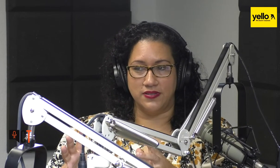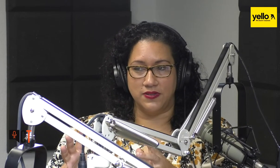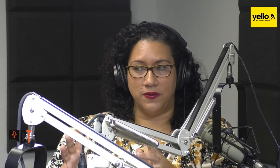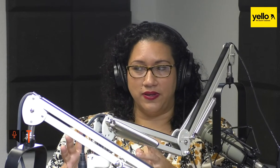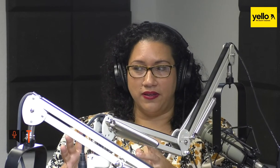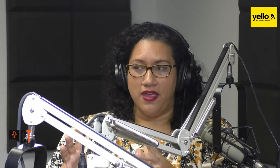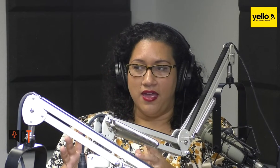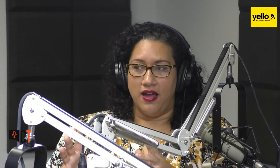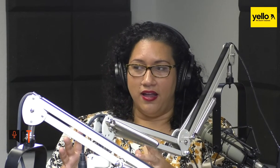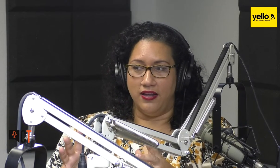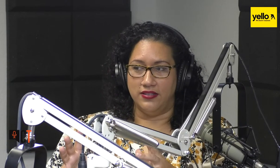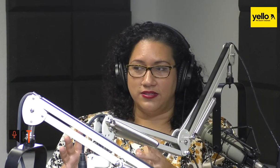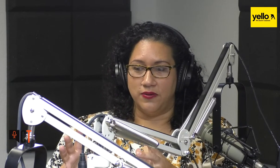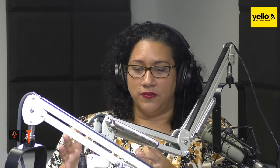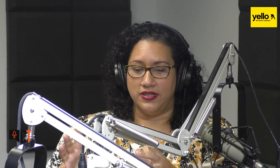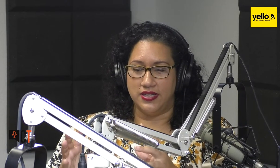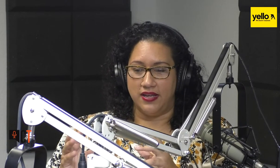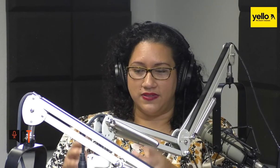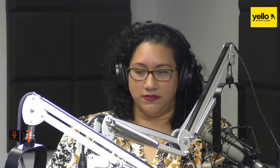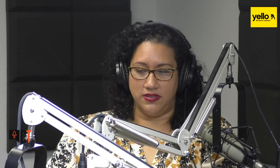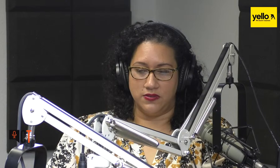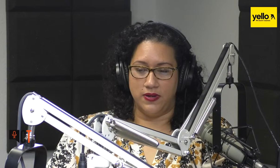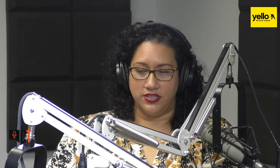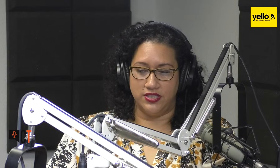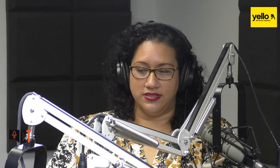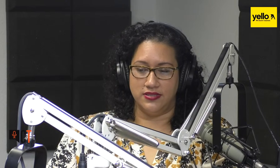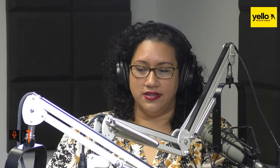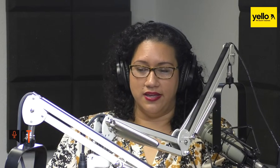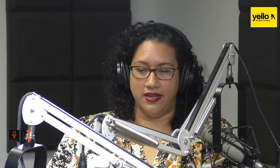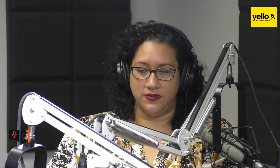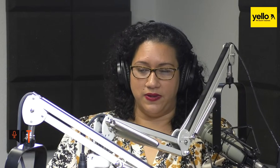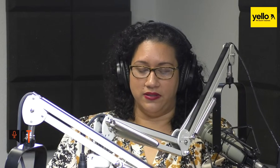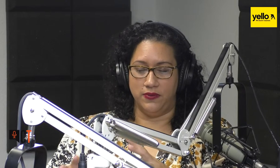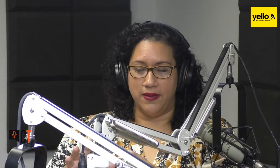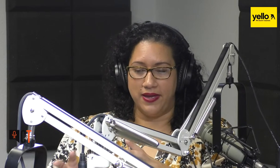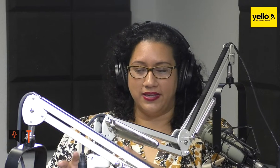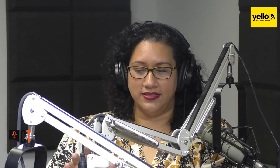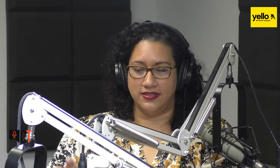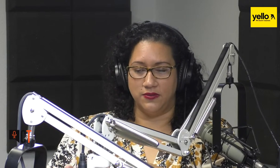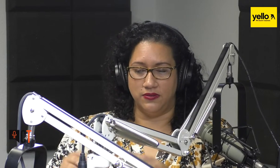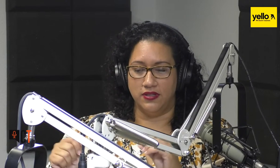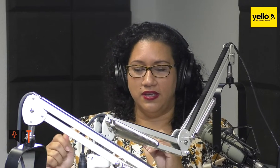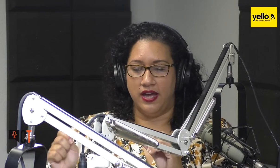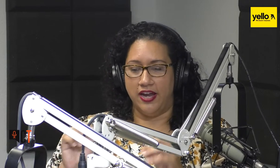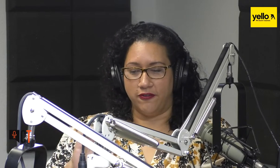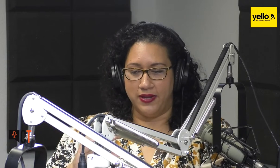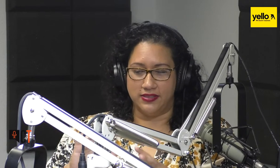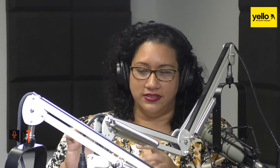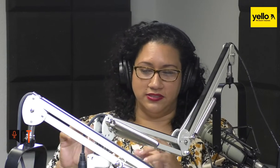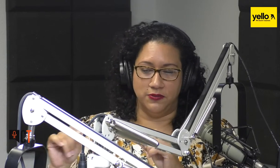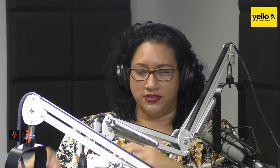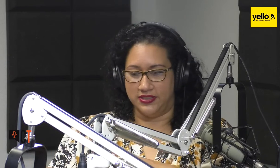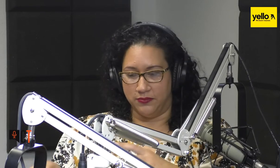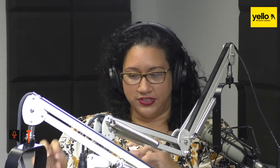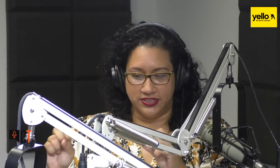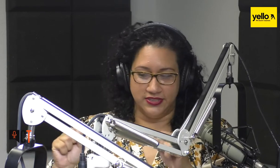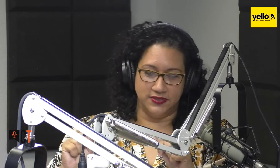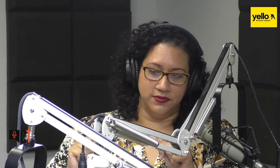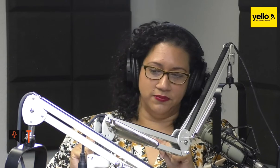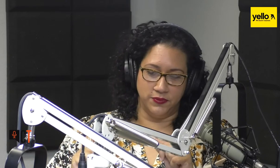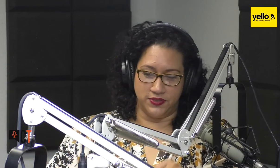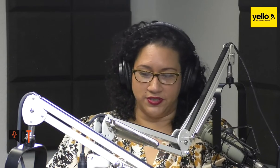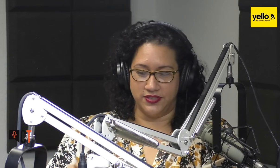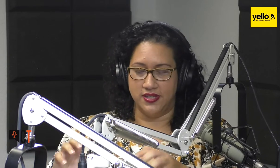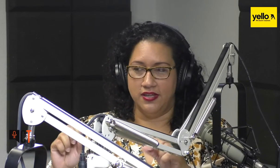people are a little bit nervous about where this is going. And so I wanted to have some of these questions as well. And then we'll get back into this whole ivermectin, quarantine